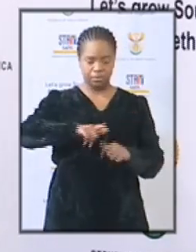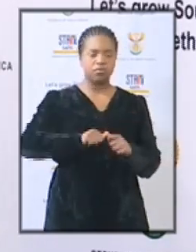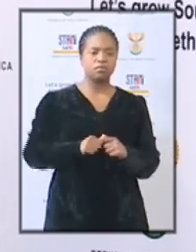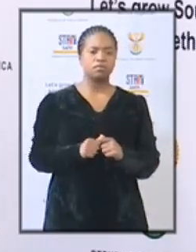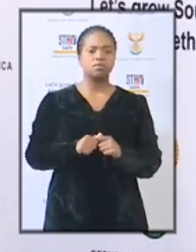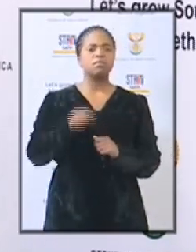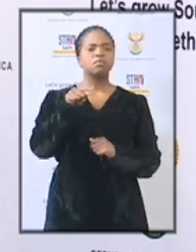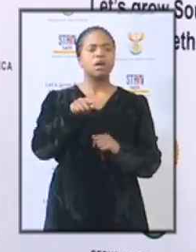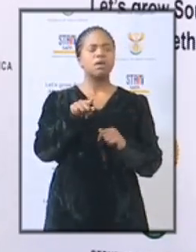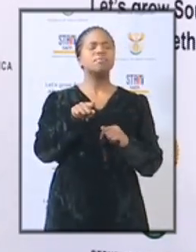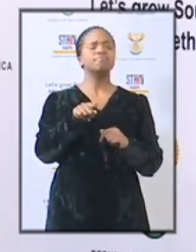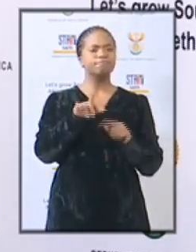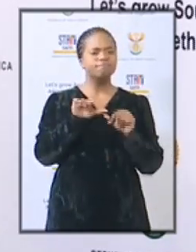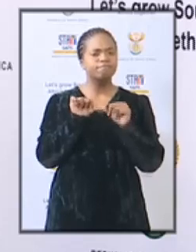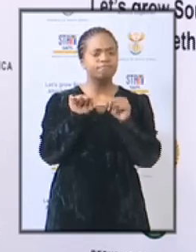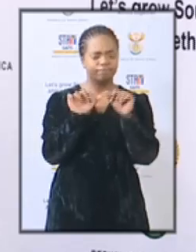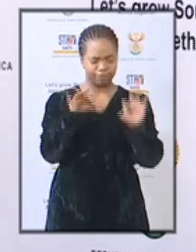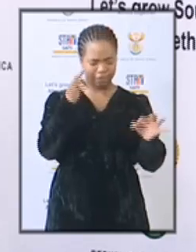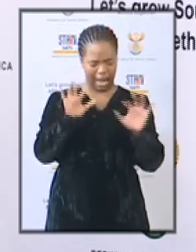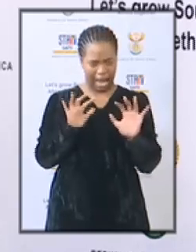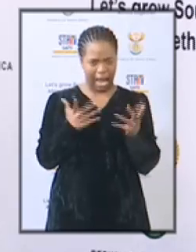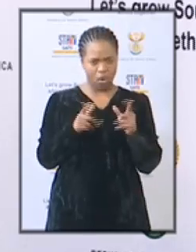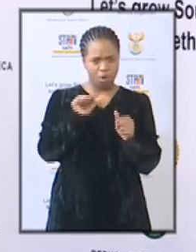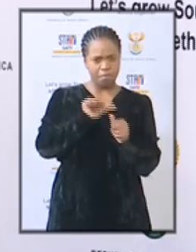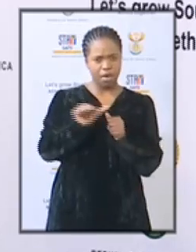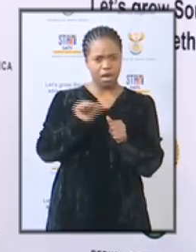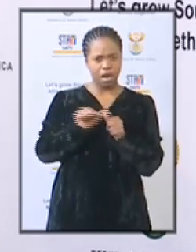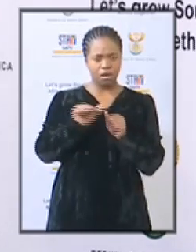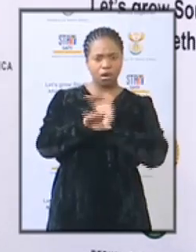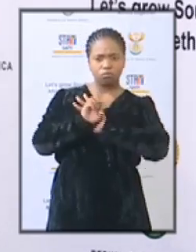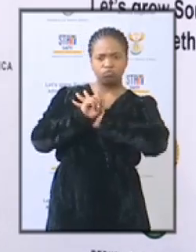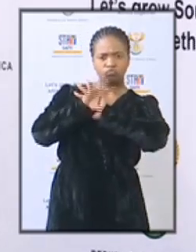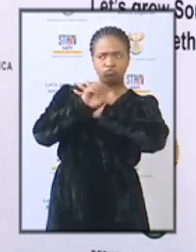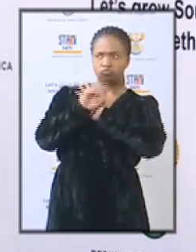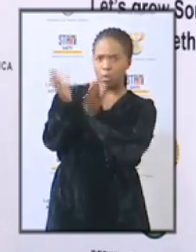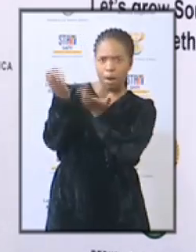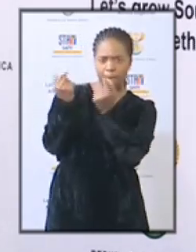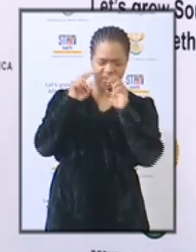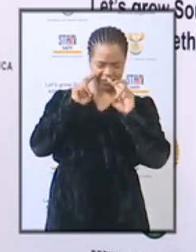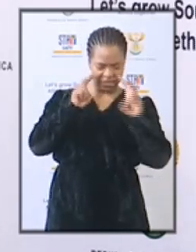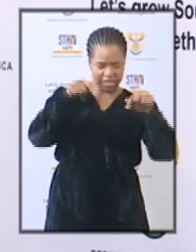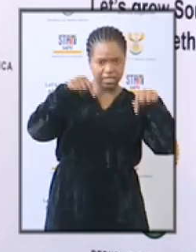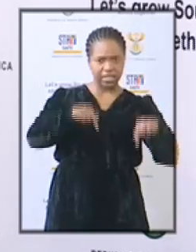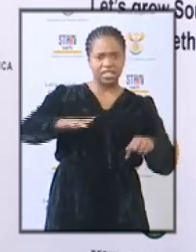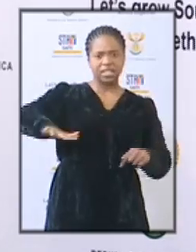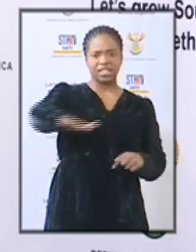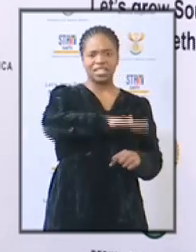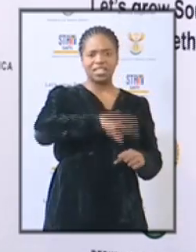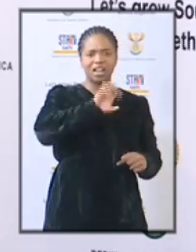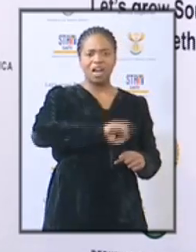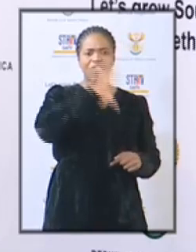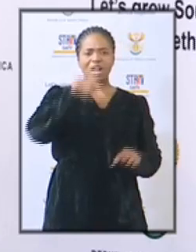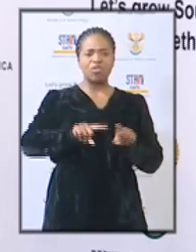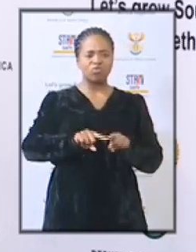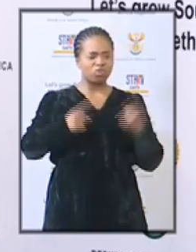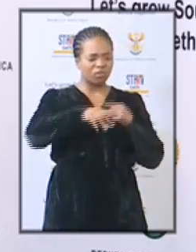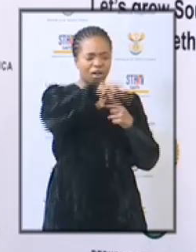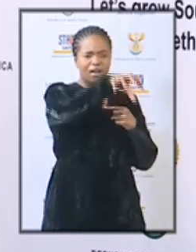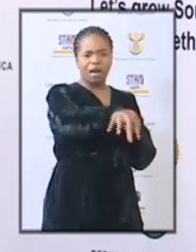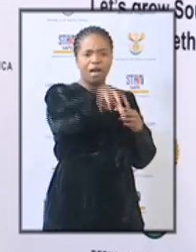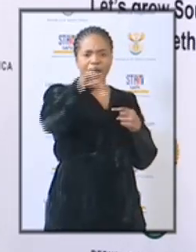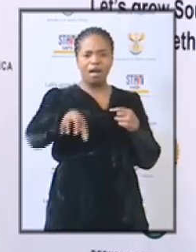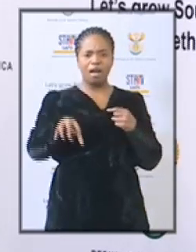do this analysis and rebuild our marketing proposition of Destination South Africa. This as we